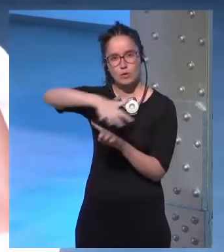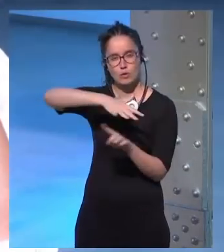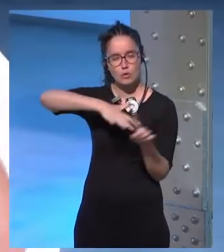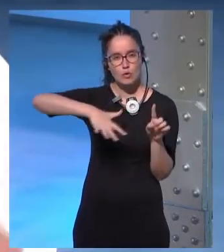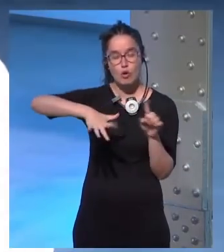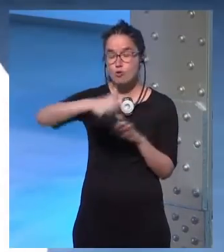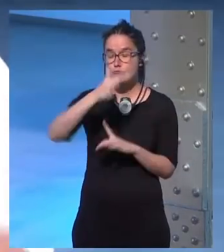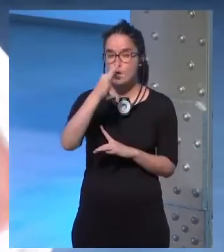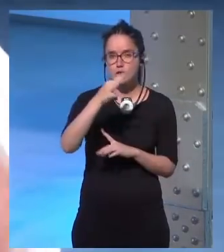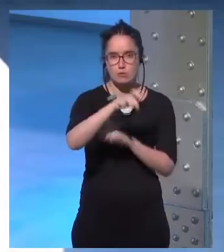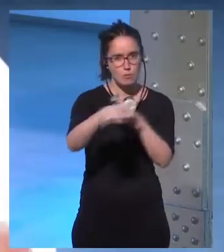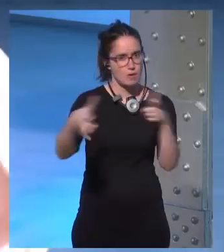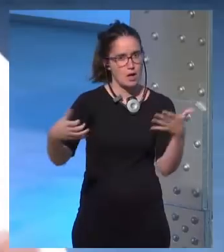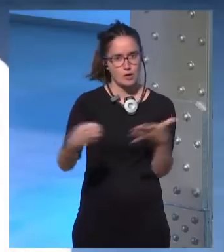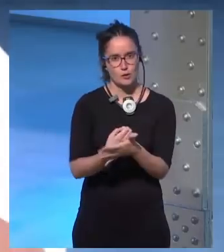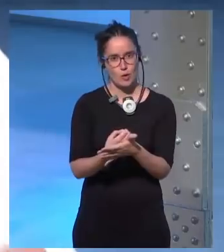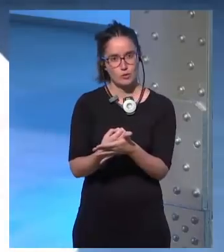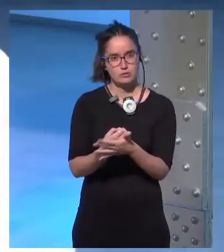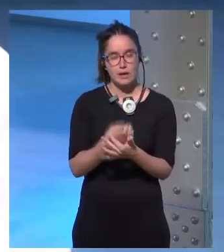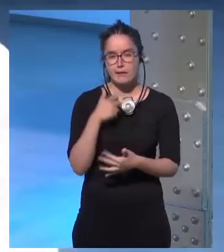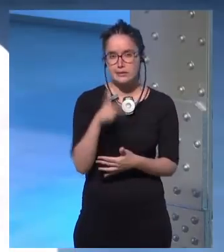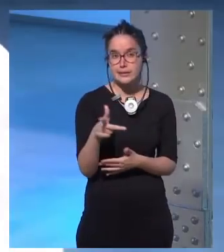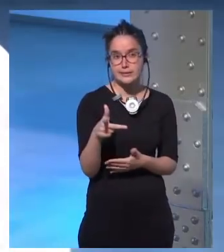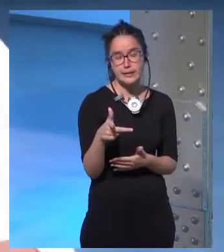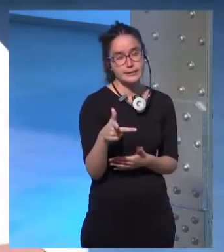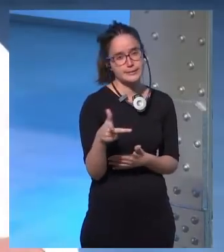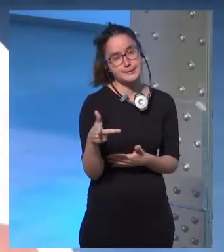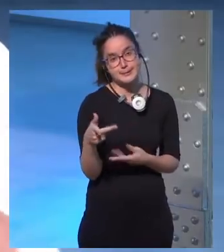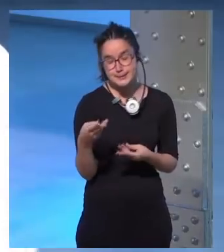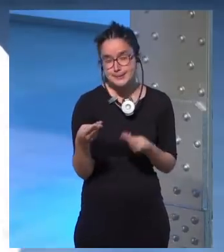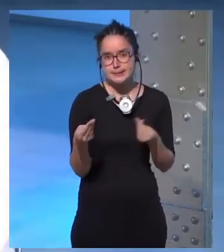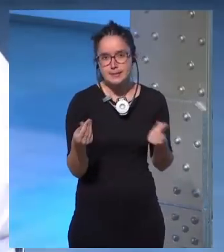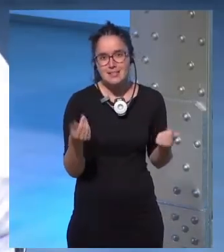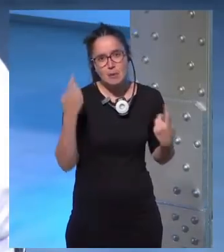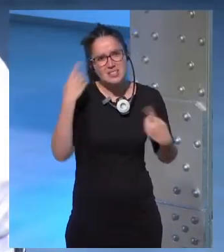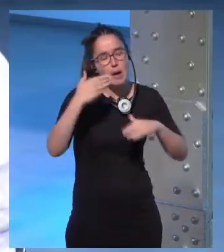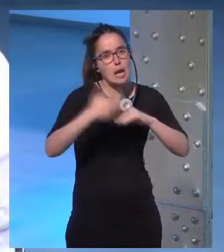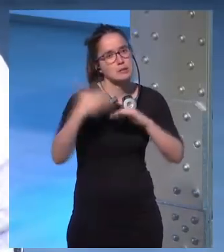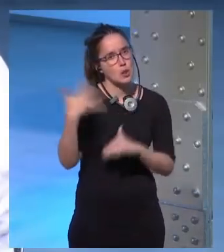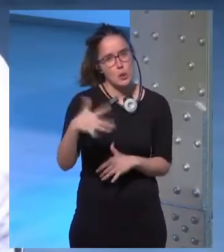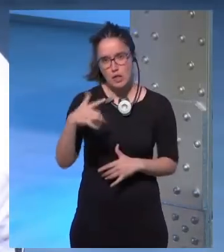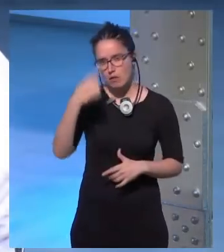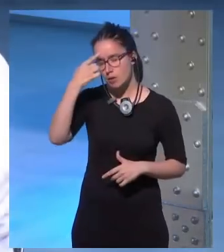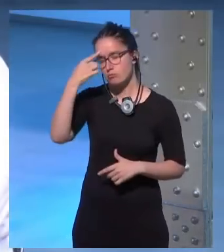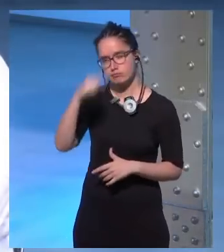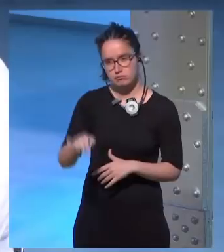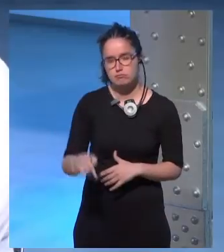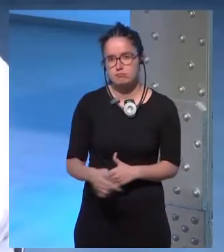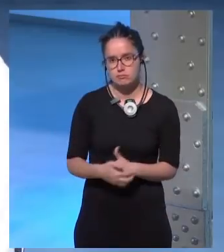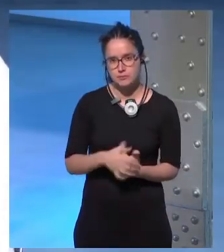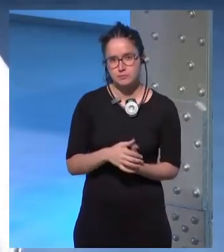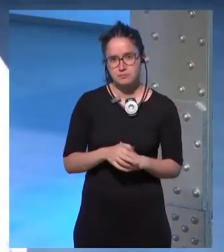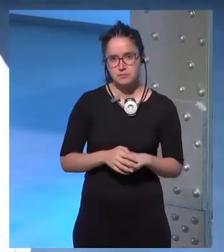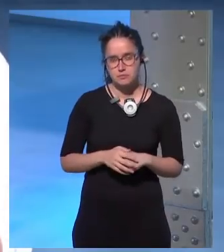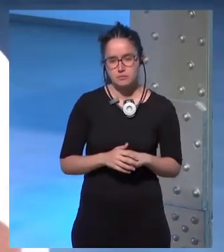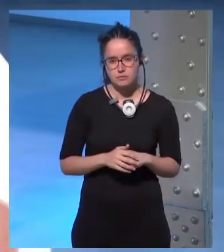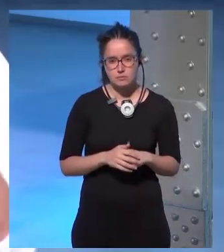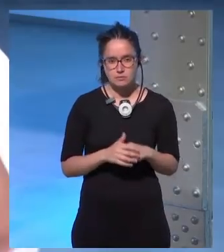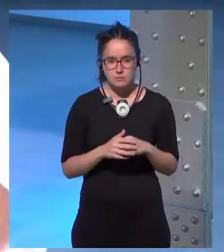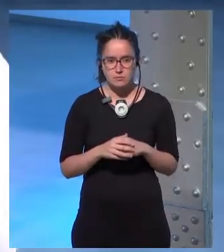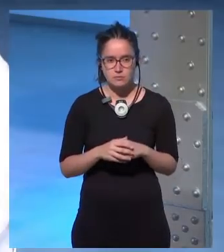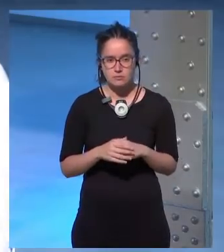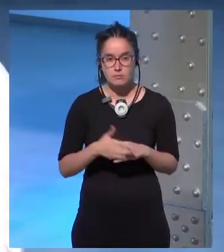need to have a line in the sand. Everyone needs, and my mom talks about this. She's in human resources, where she